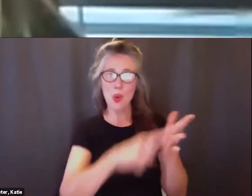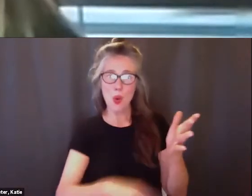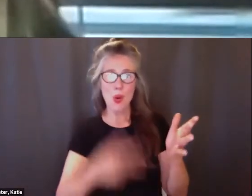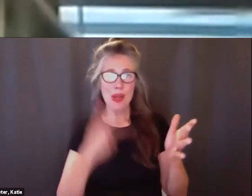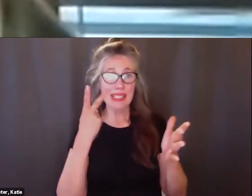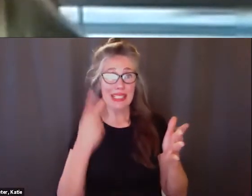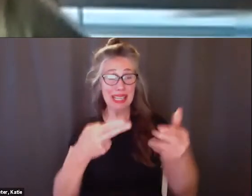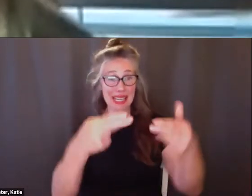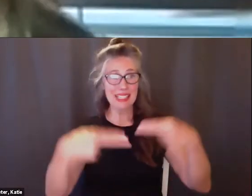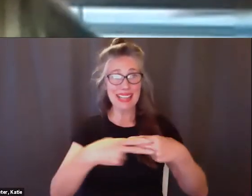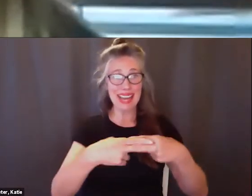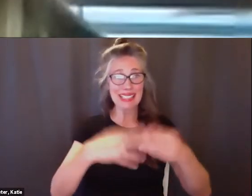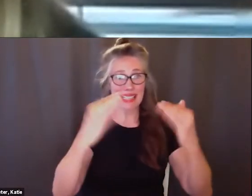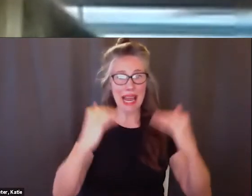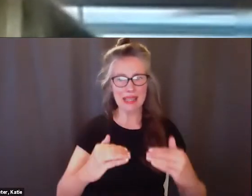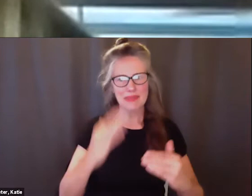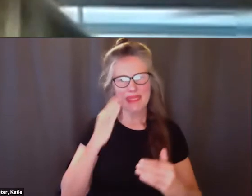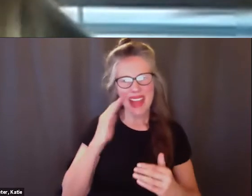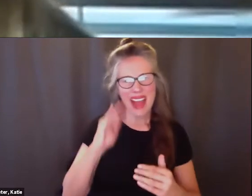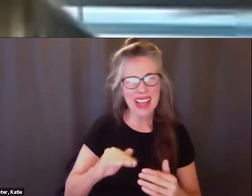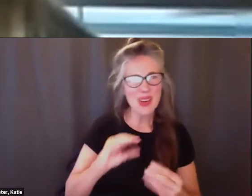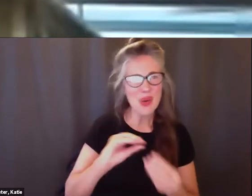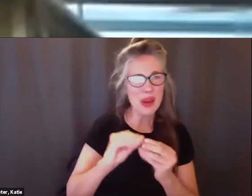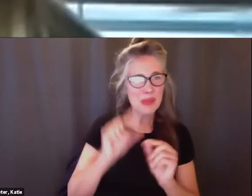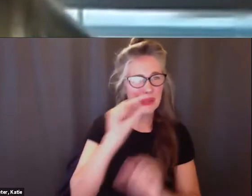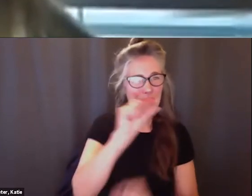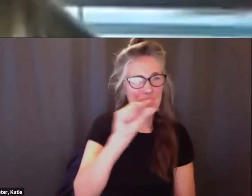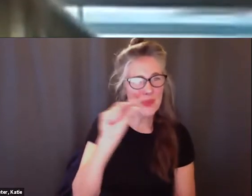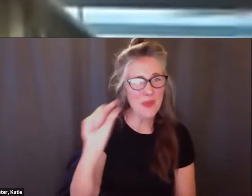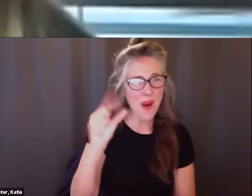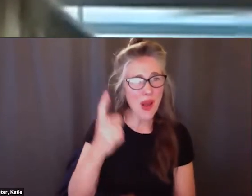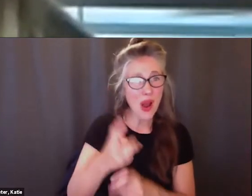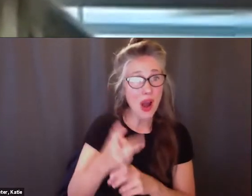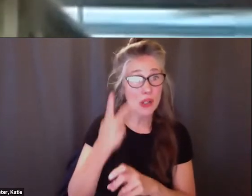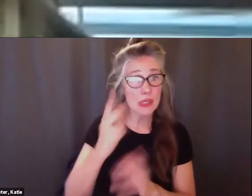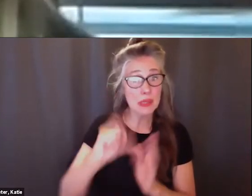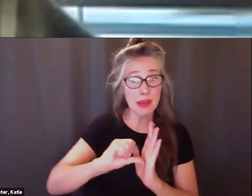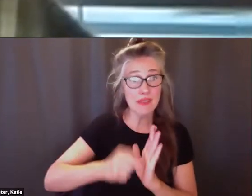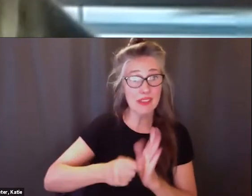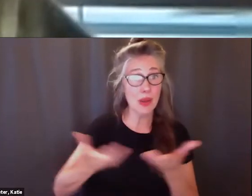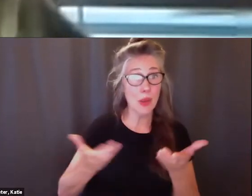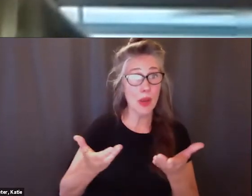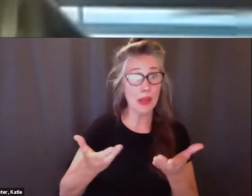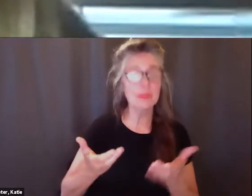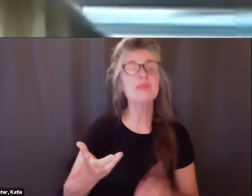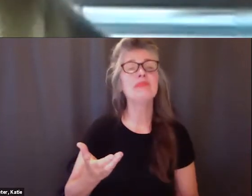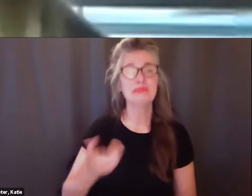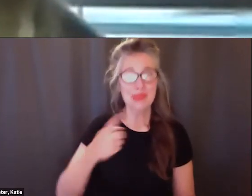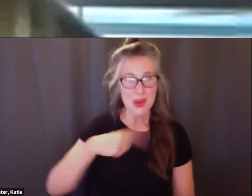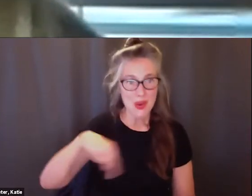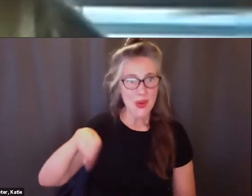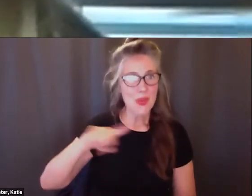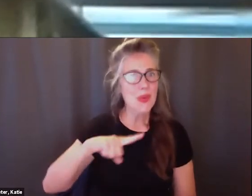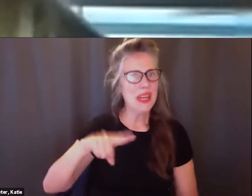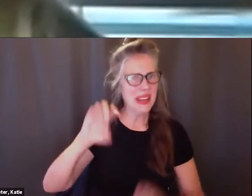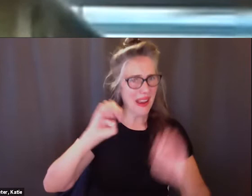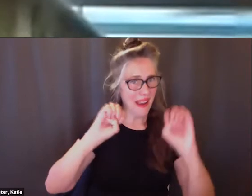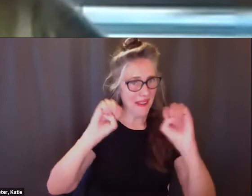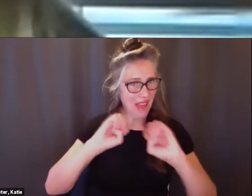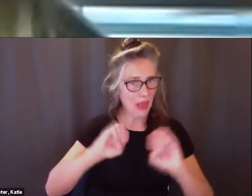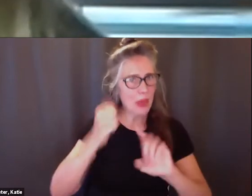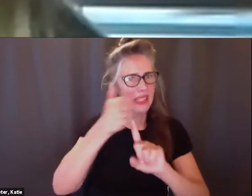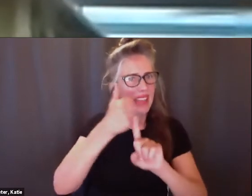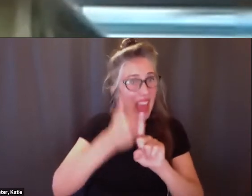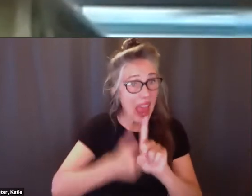I know these numbers are a little bit small, but what I wanted to highlight for you here is that we did evaluate every single